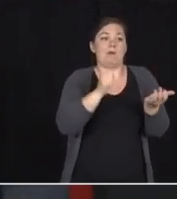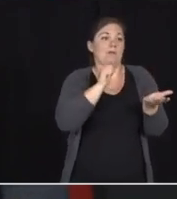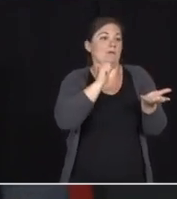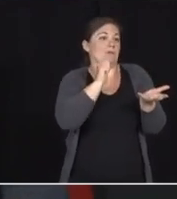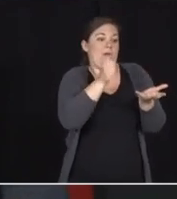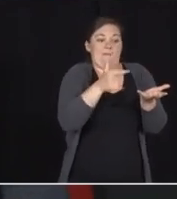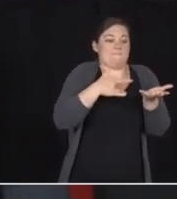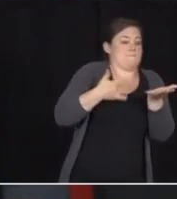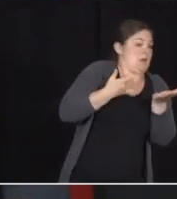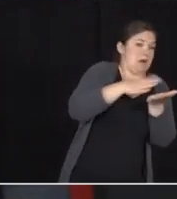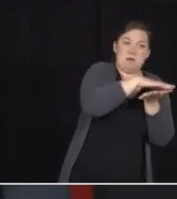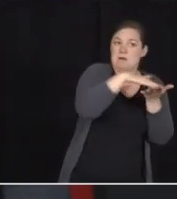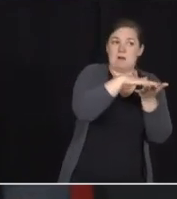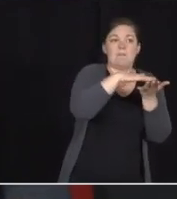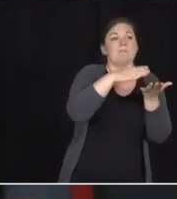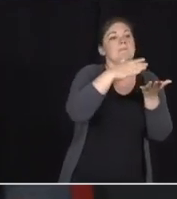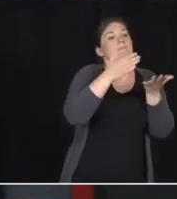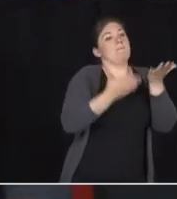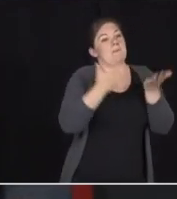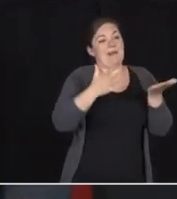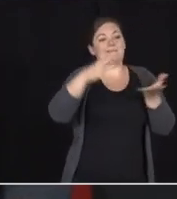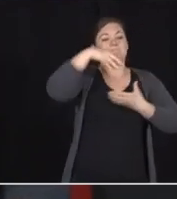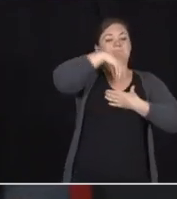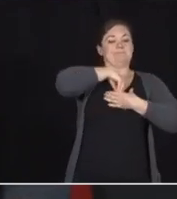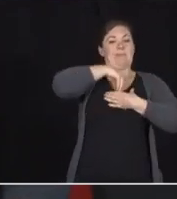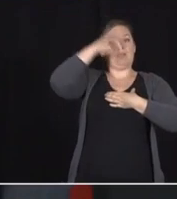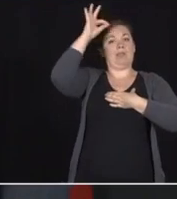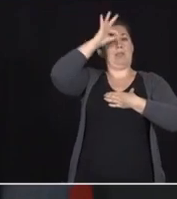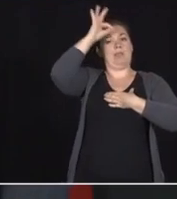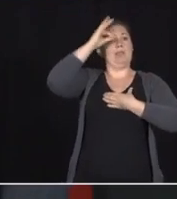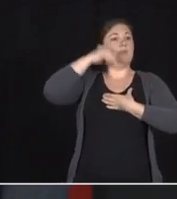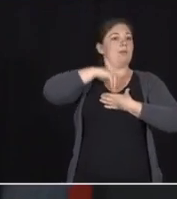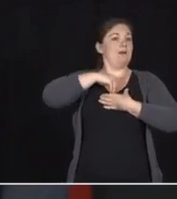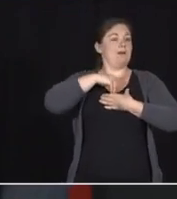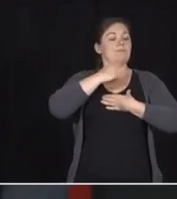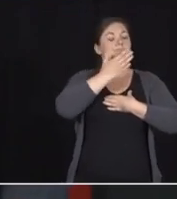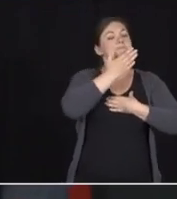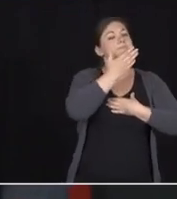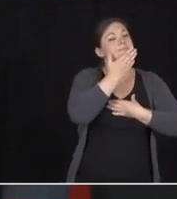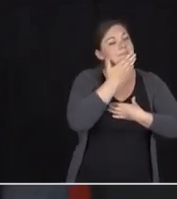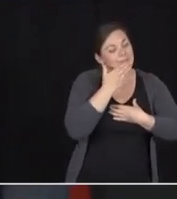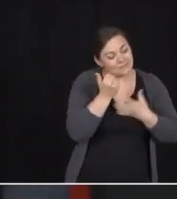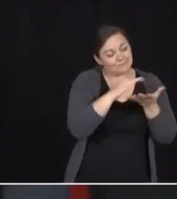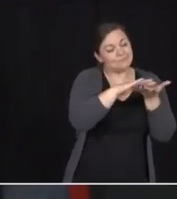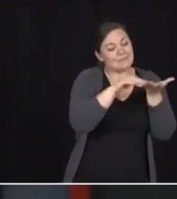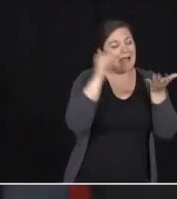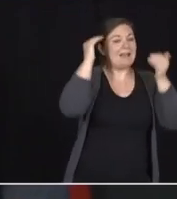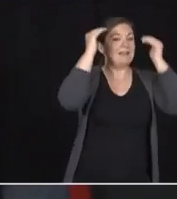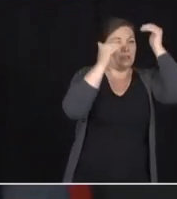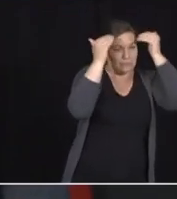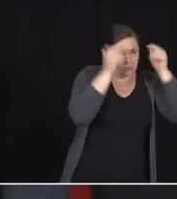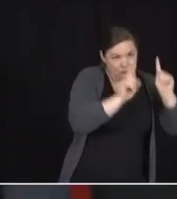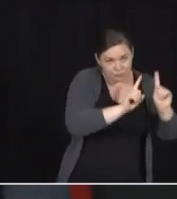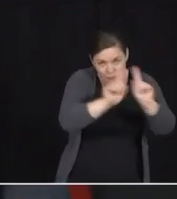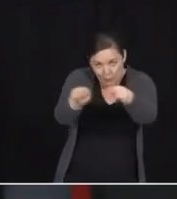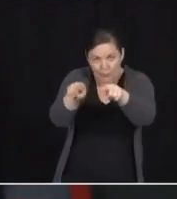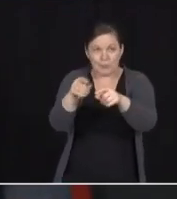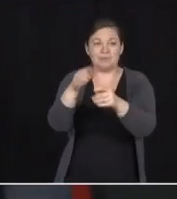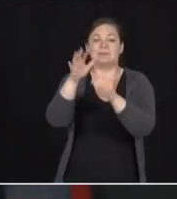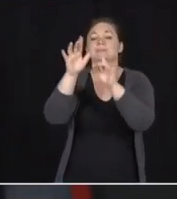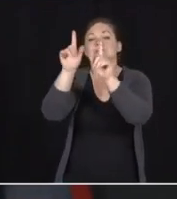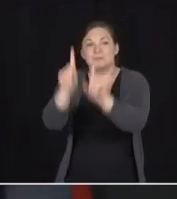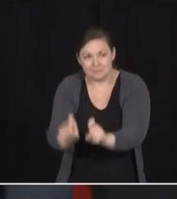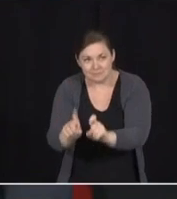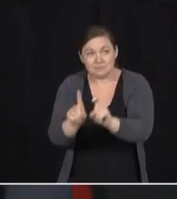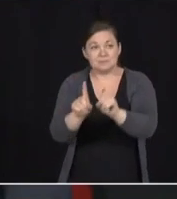they may also have COVID. So we really want to make sure that we can look at the entire family. And of course, if children are